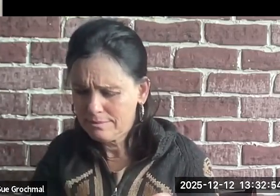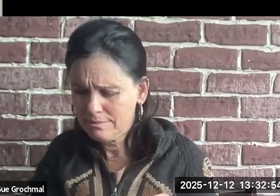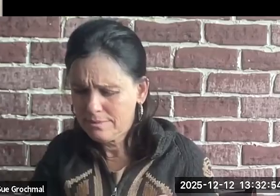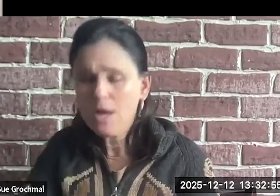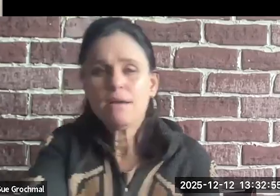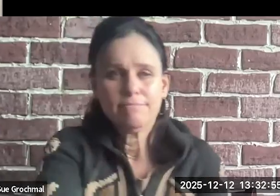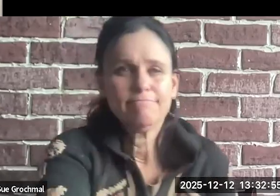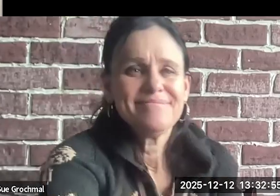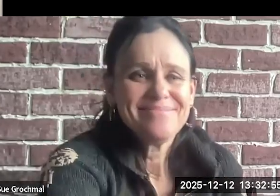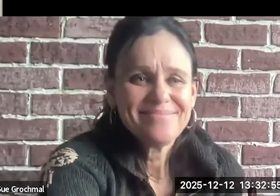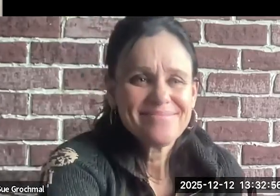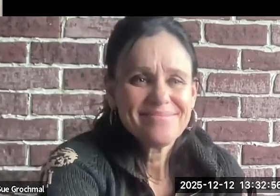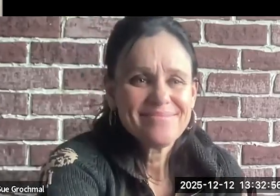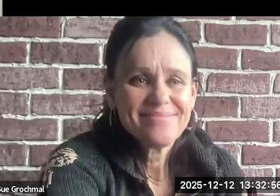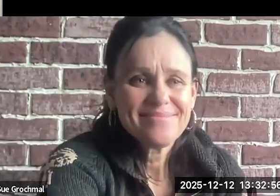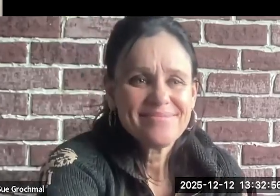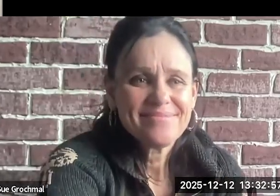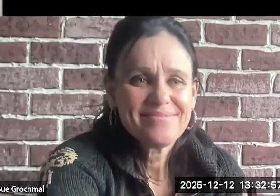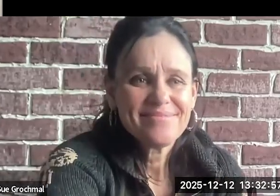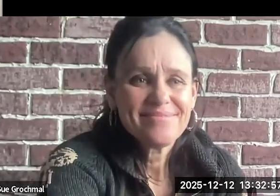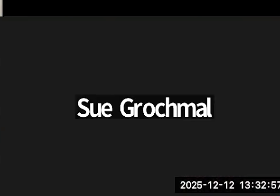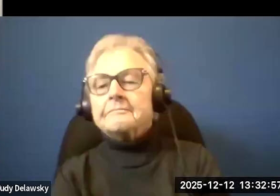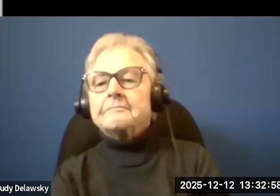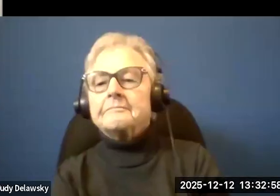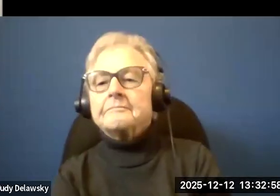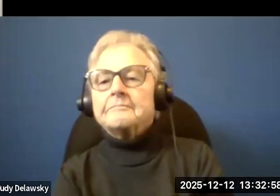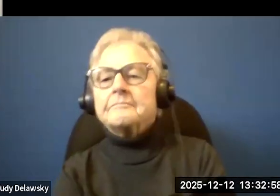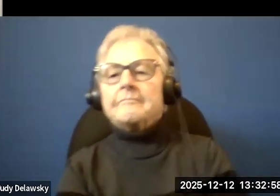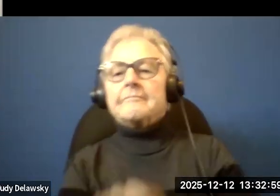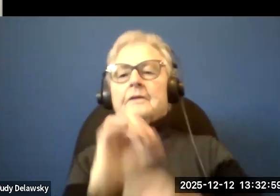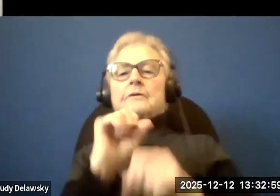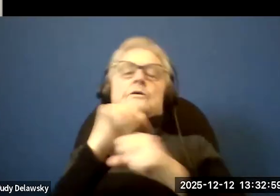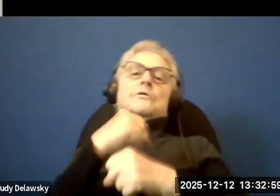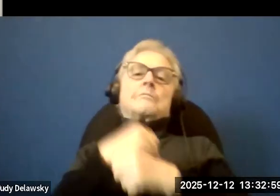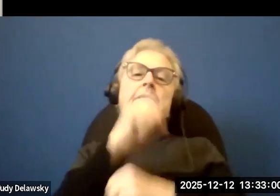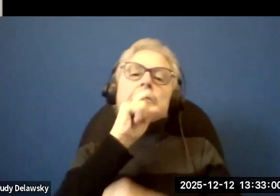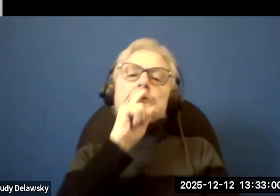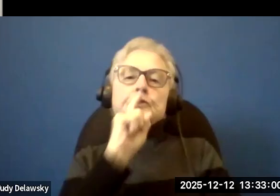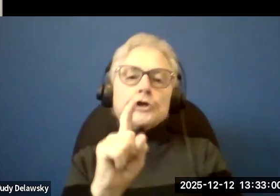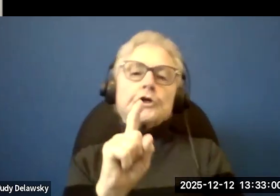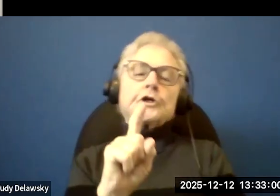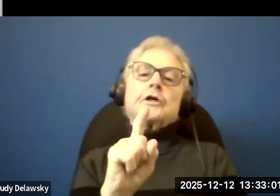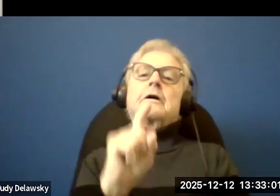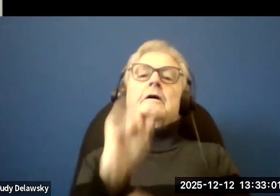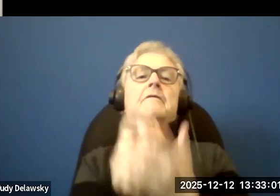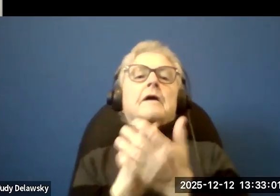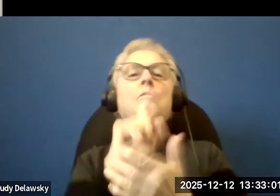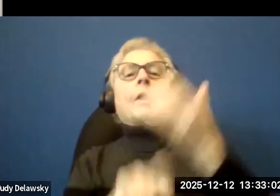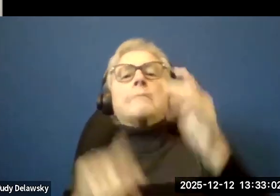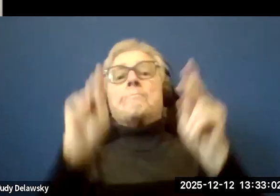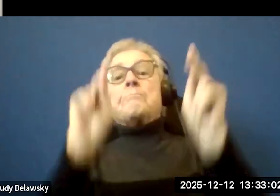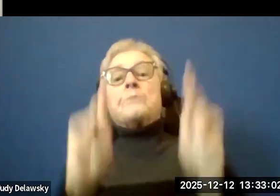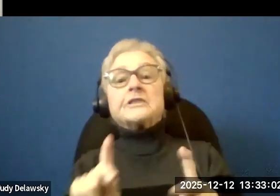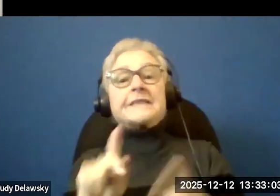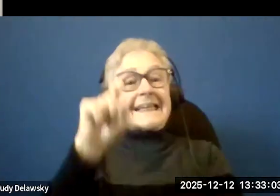adjust services or provide referrals to other organizations to ensure that whatever a person might need in